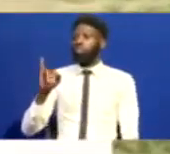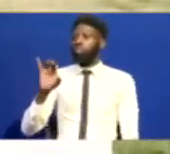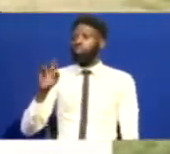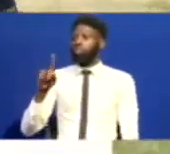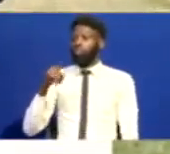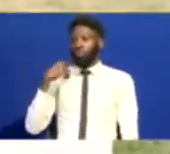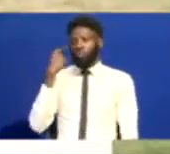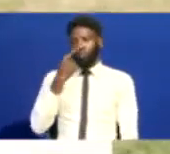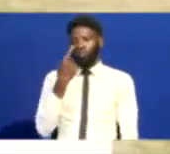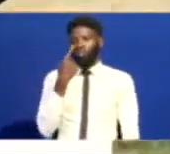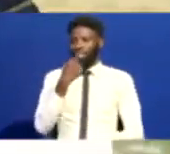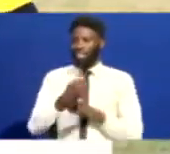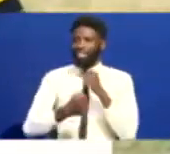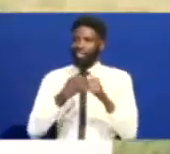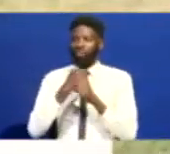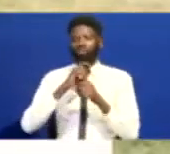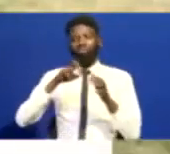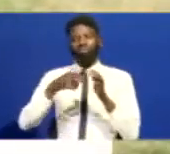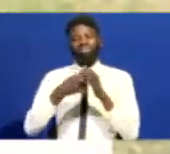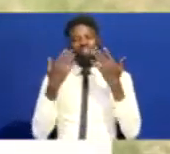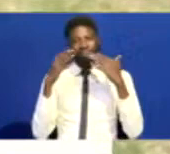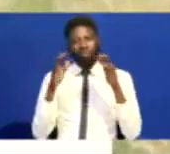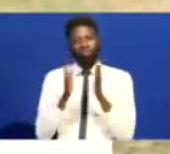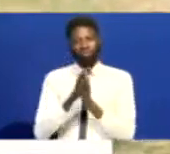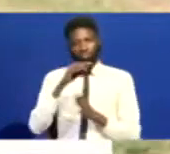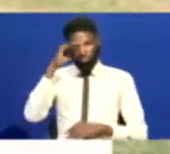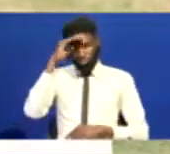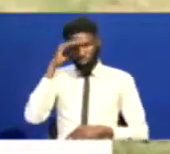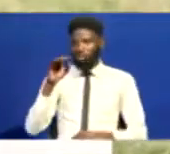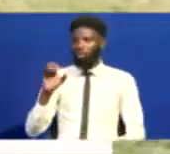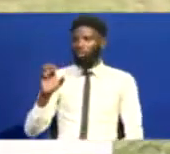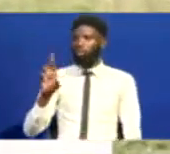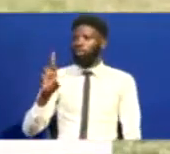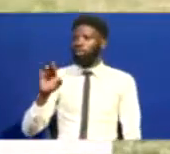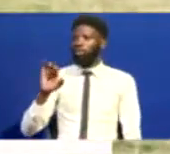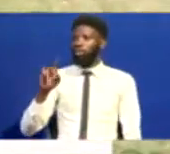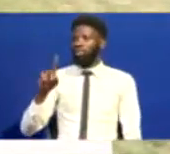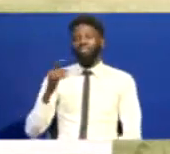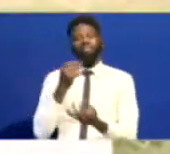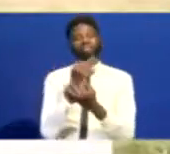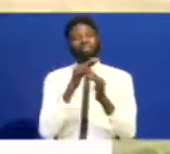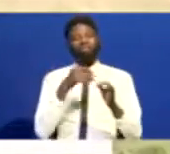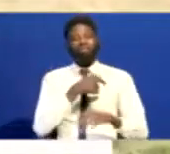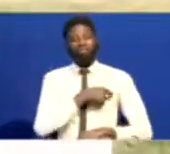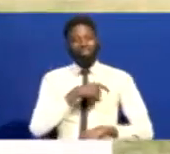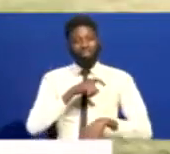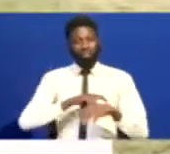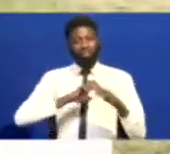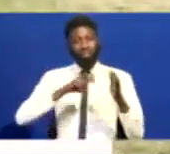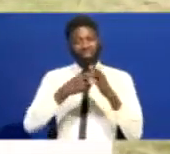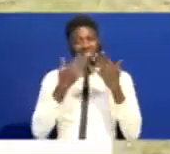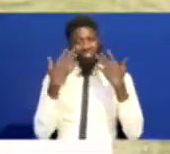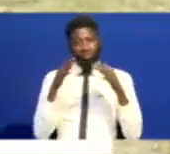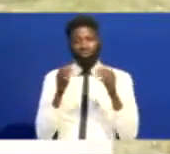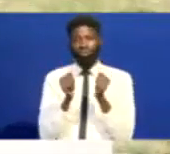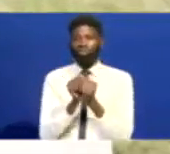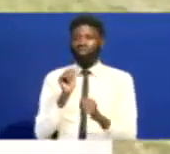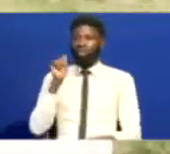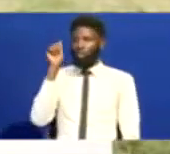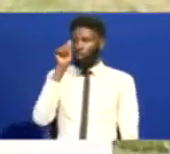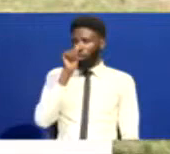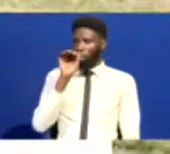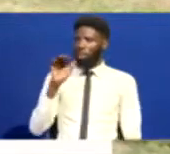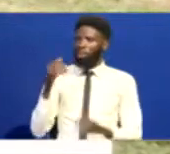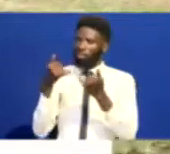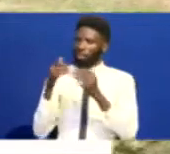a one-year contract with the Brewers. Kapaito has arrived as a free agent after the end of his contract with the Ethiopian Premier League side